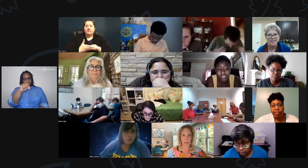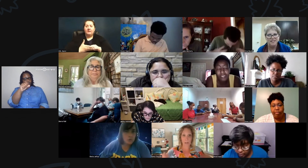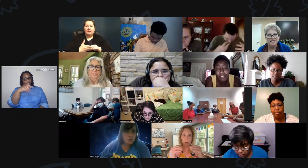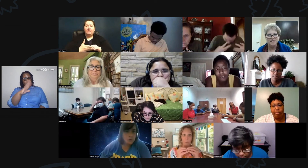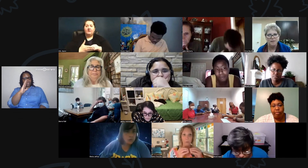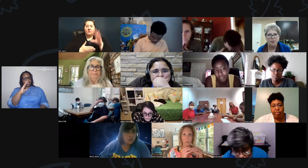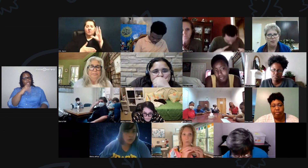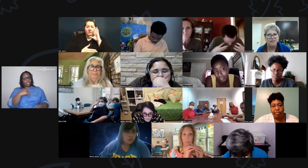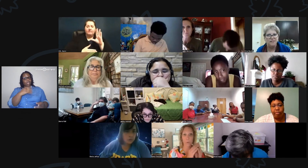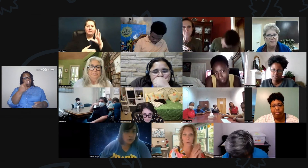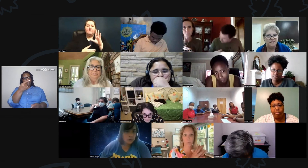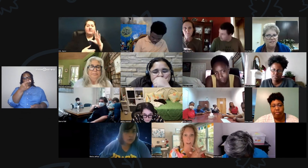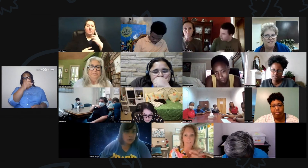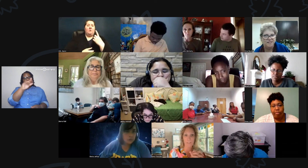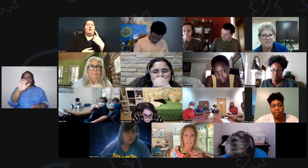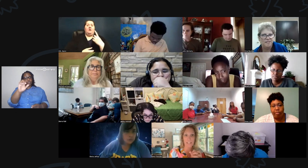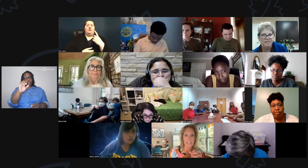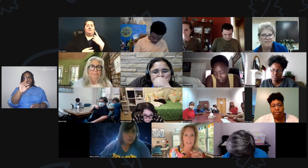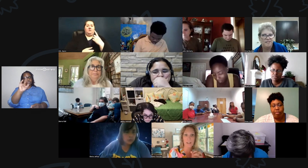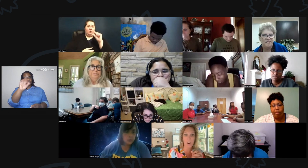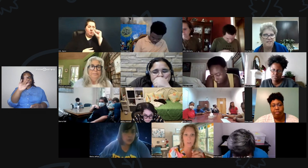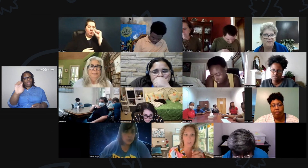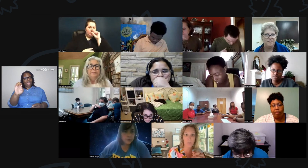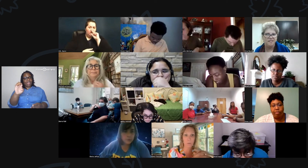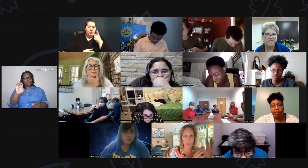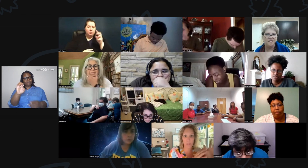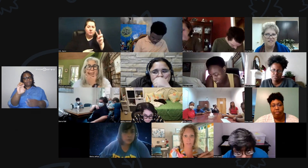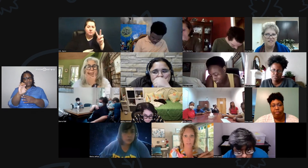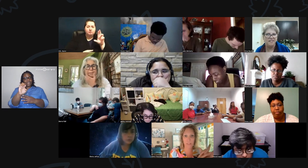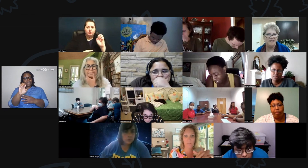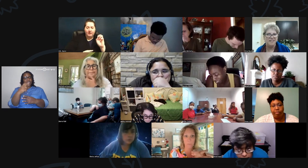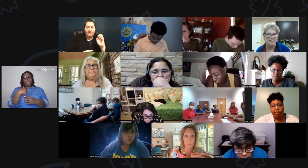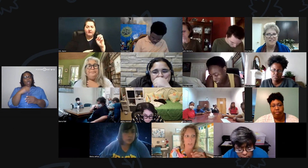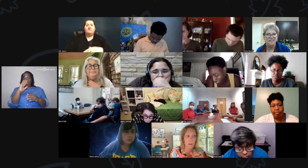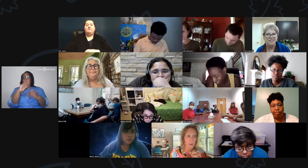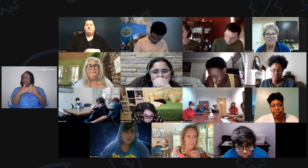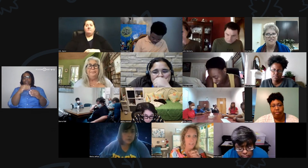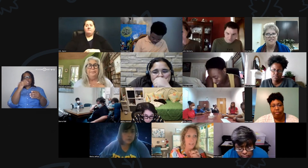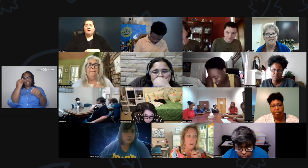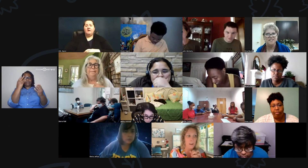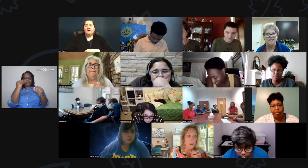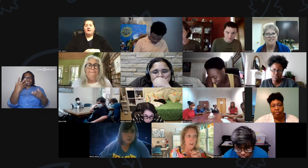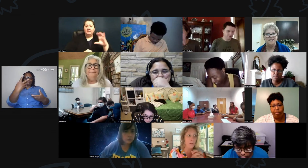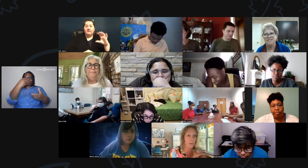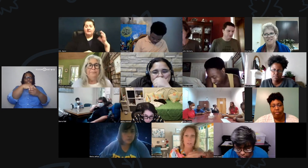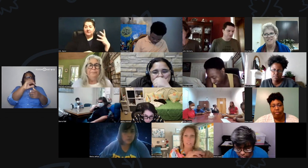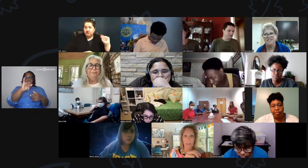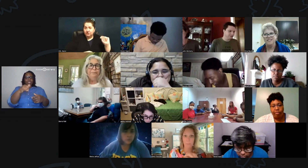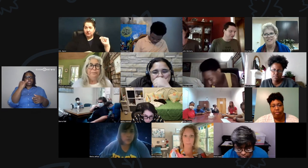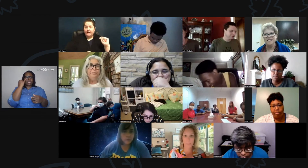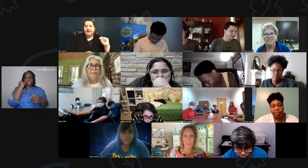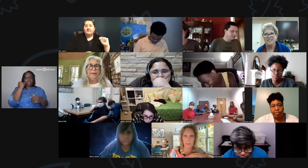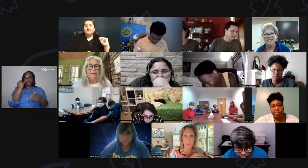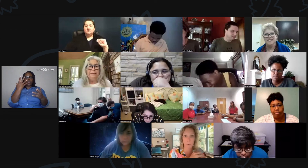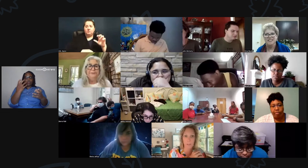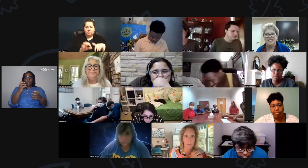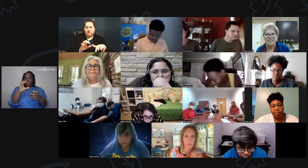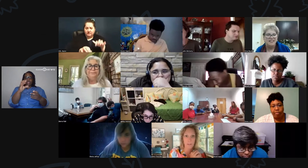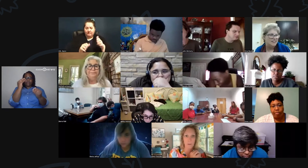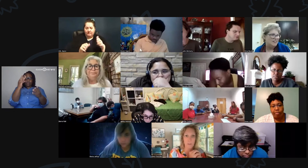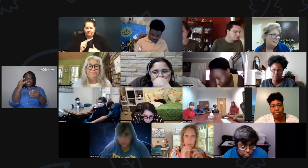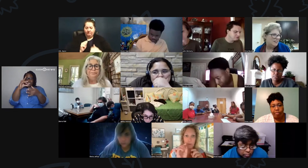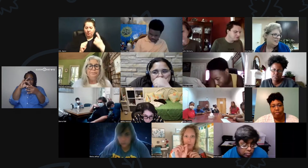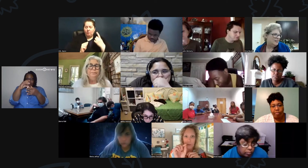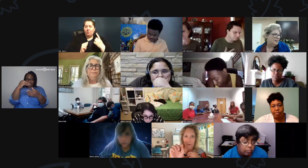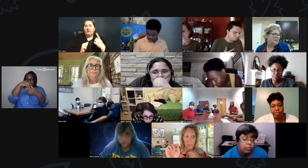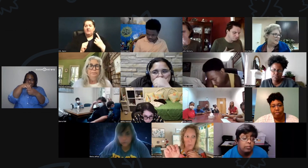one Google Drive link. And also, if you wanted everything from the chat box, where you go to type to everyone,